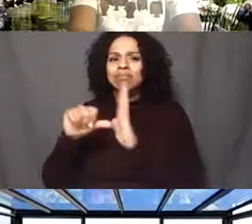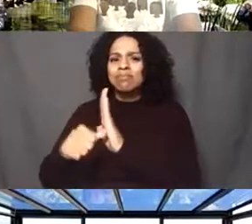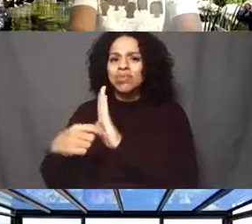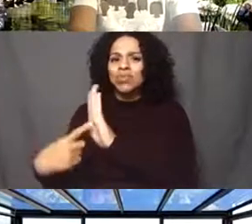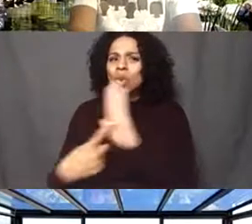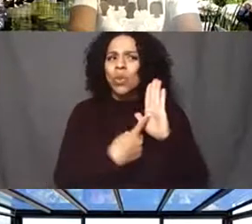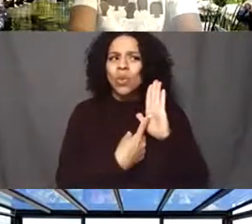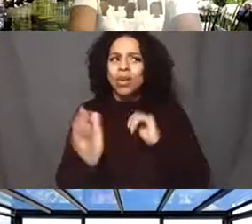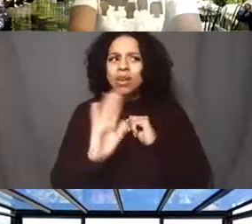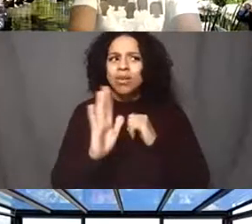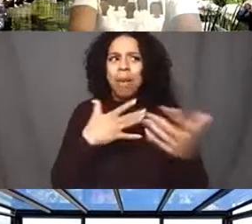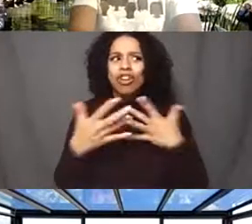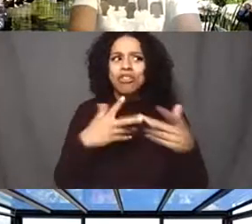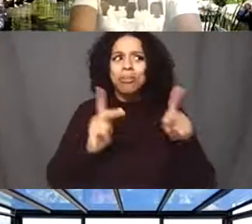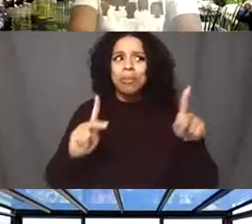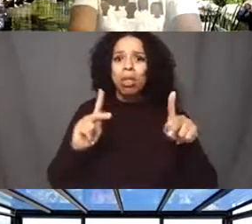of horrendous crimes